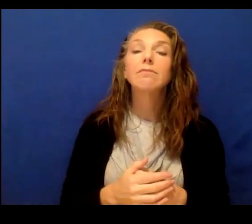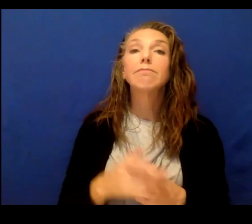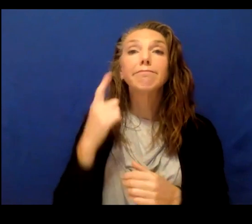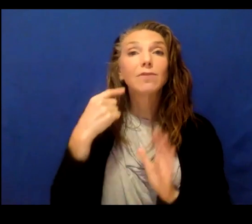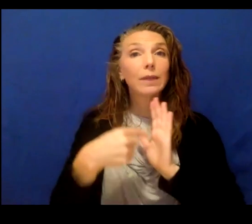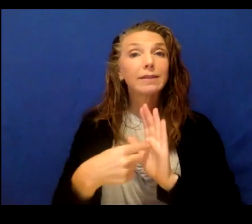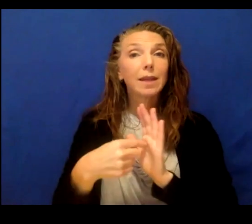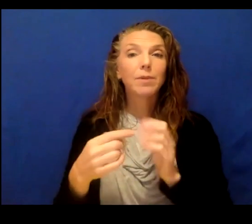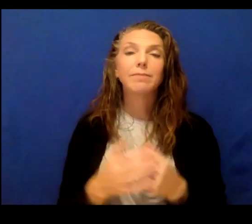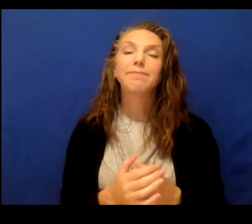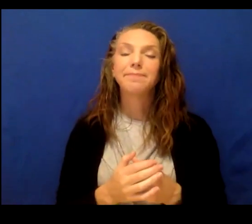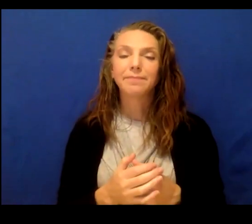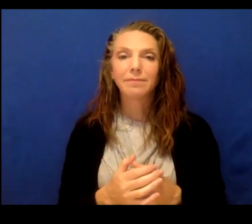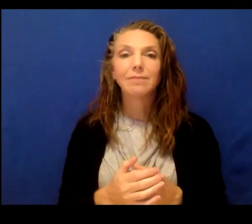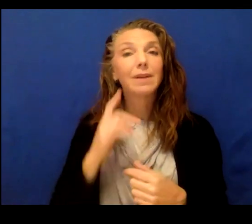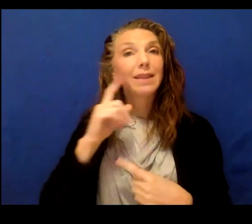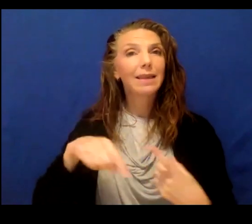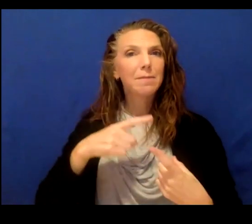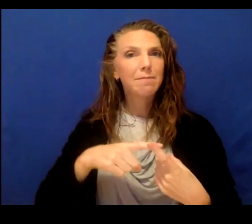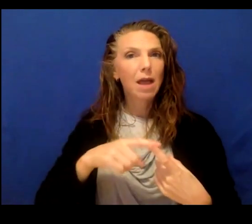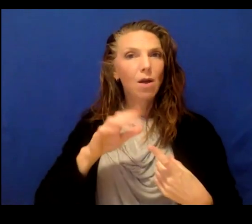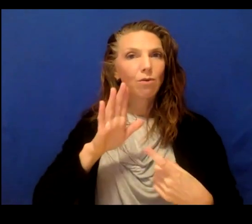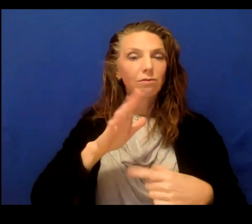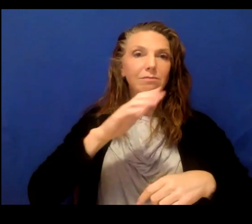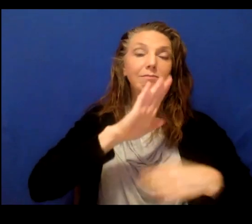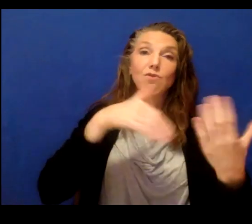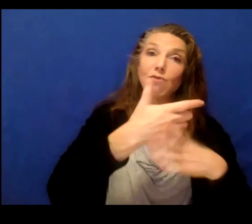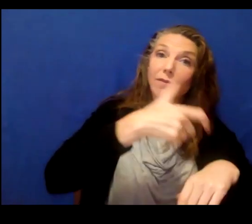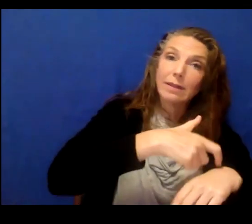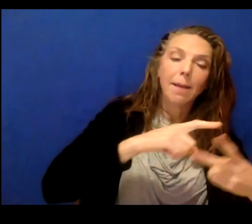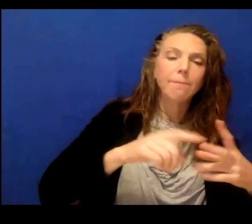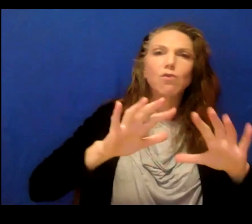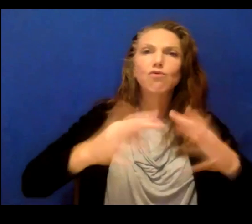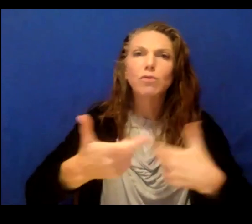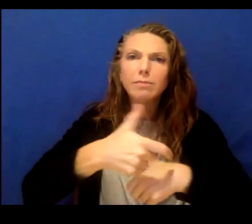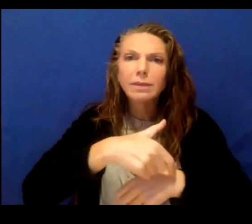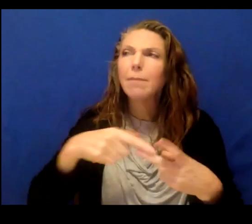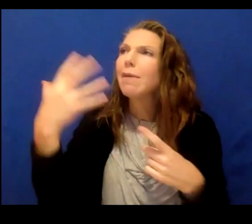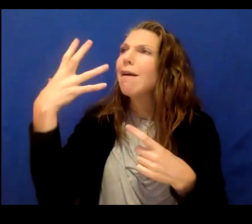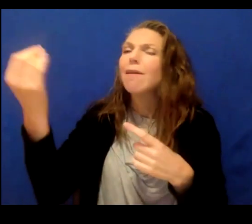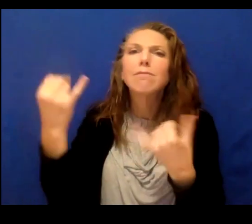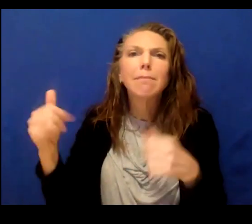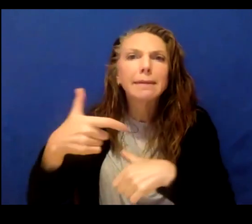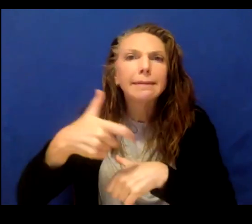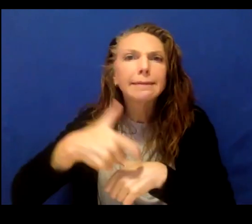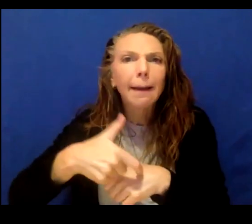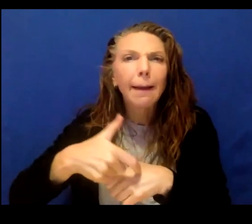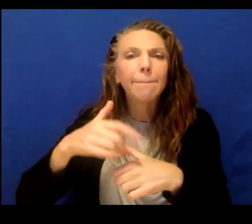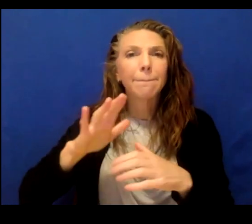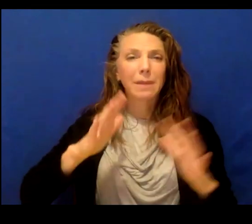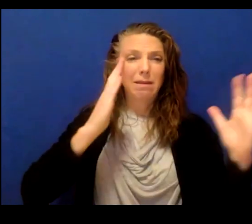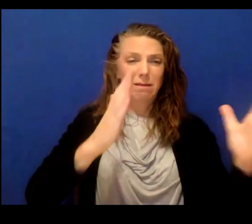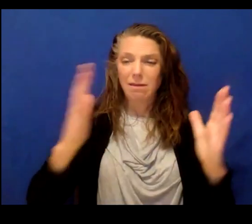start thinking about those times of the day: arrival time, group time, outside play time. And